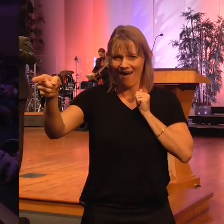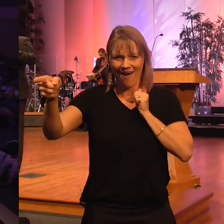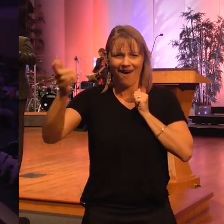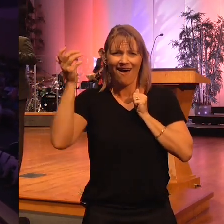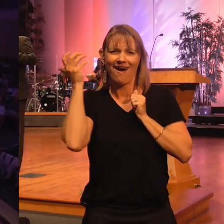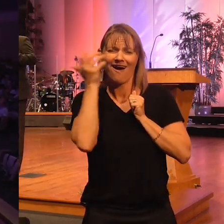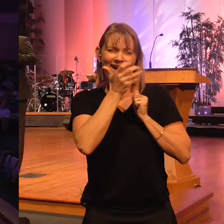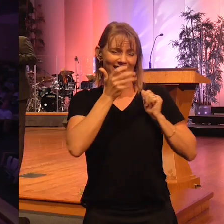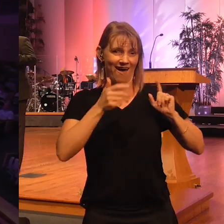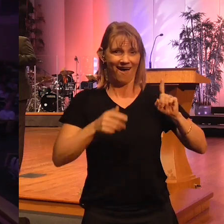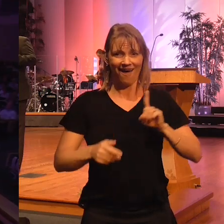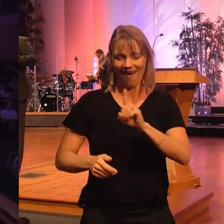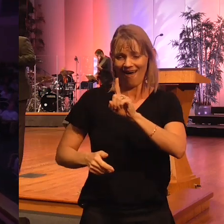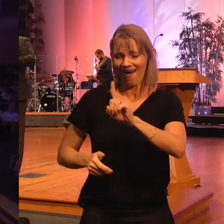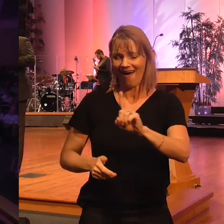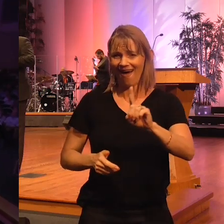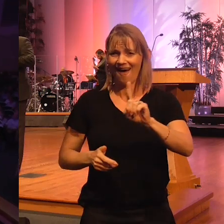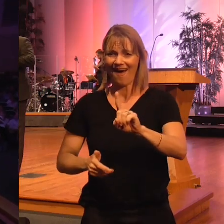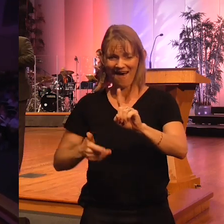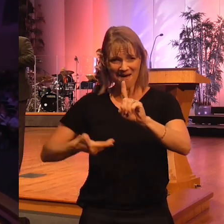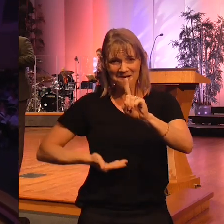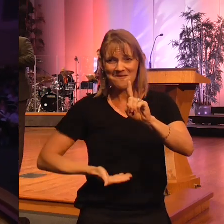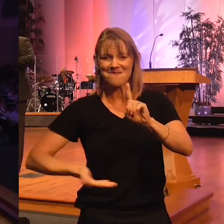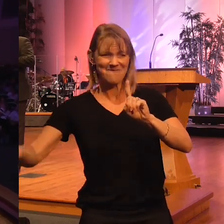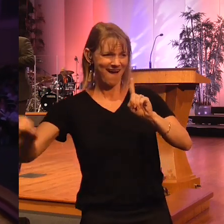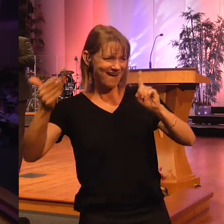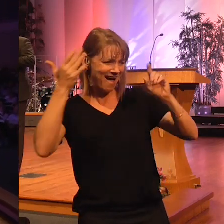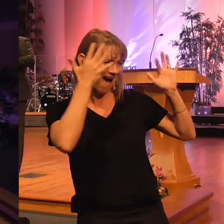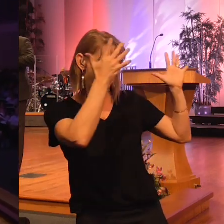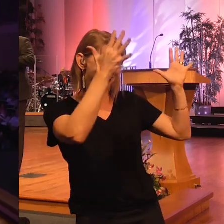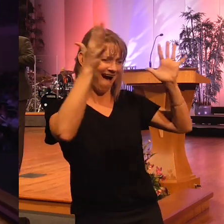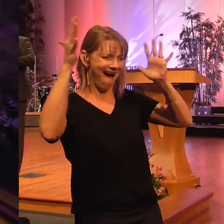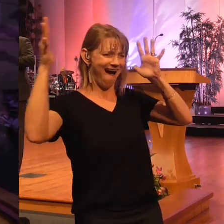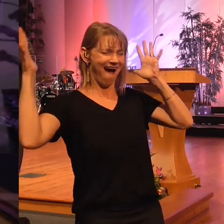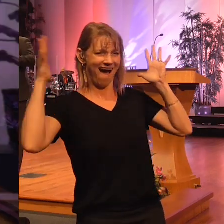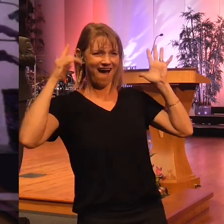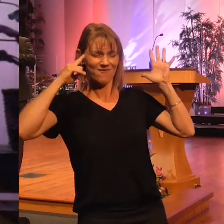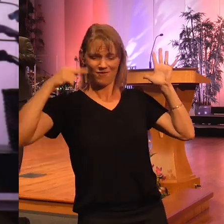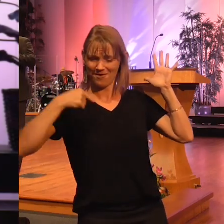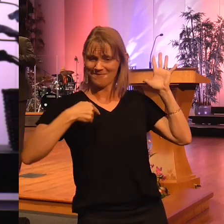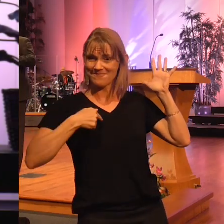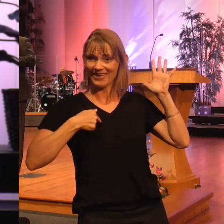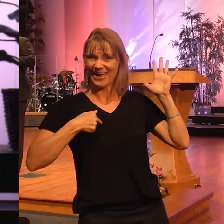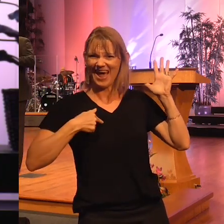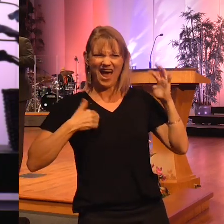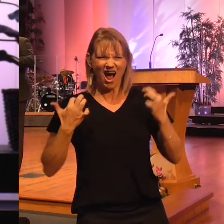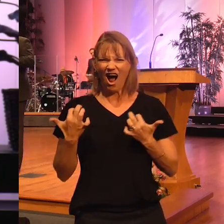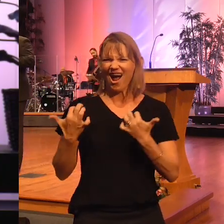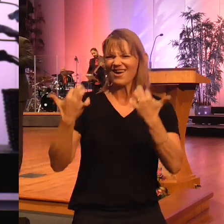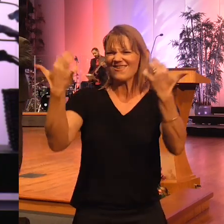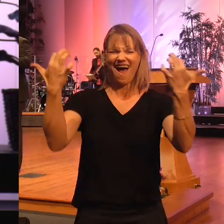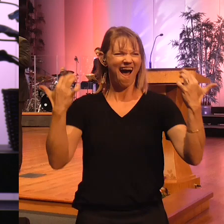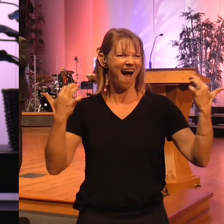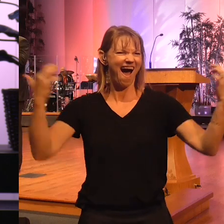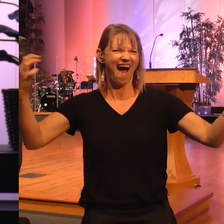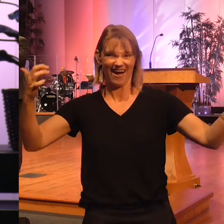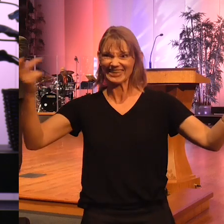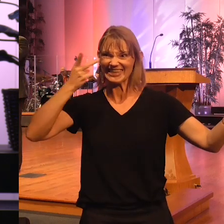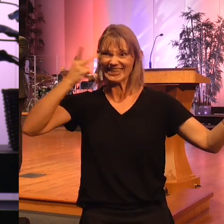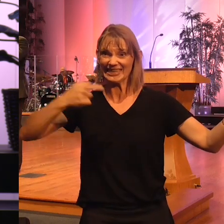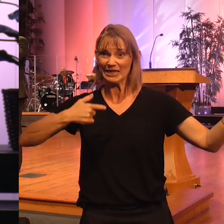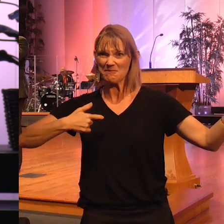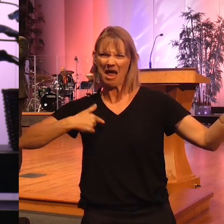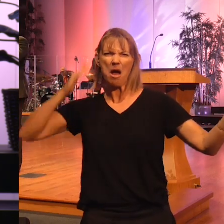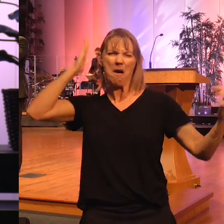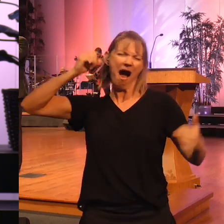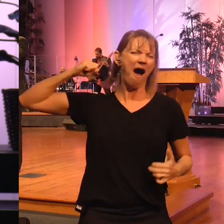hero's welcome would be waiting for me, and the crowds will cheer when